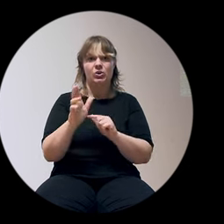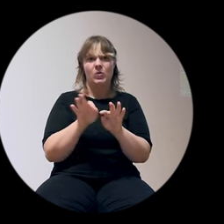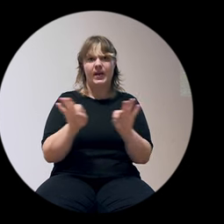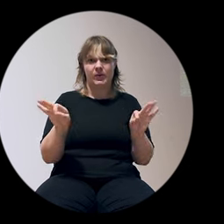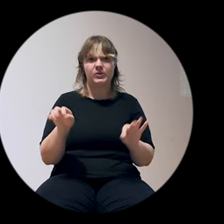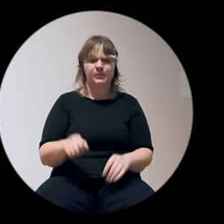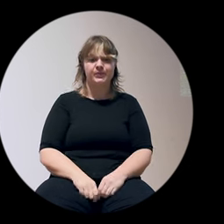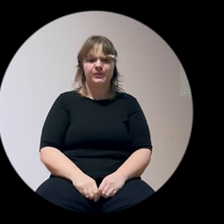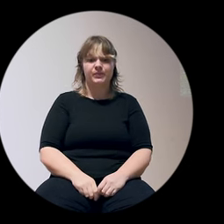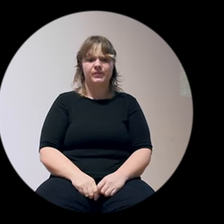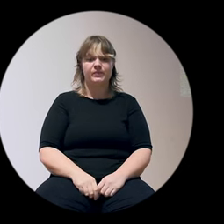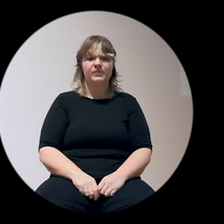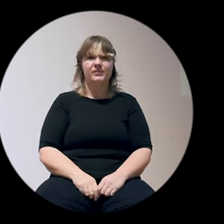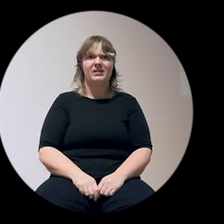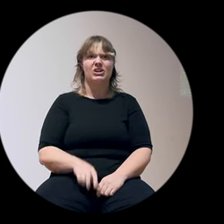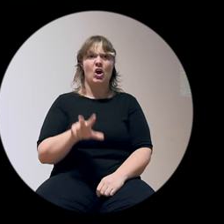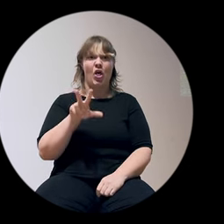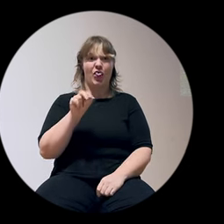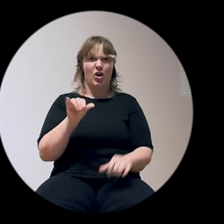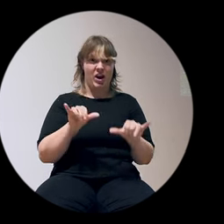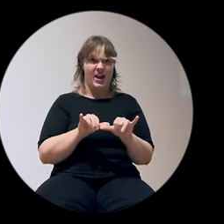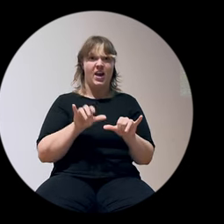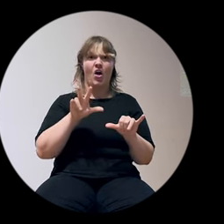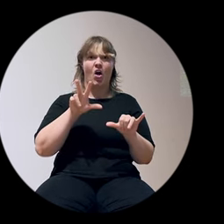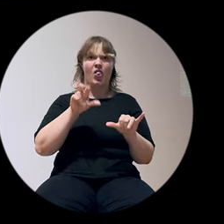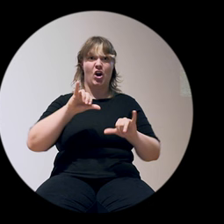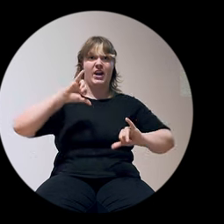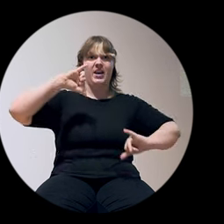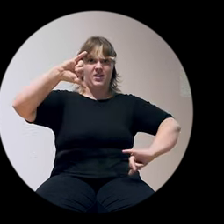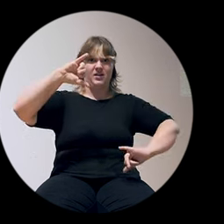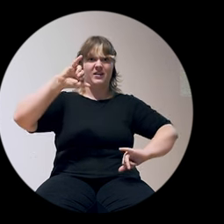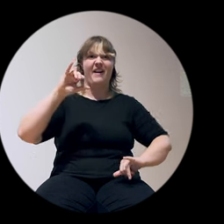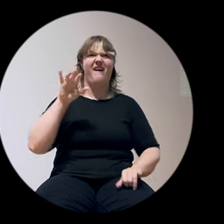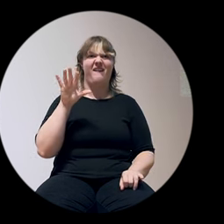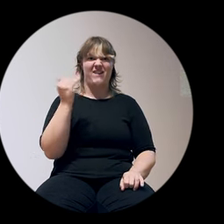is 30 by 30 feet by 15 feet, Corten steel.